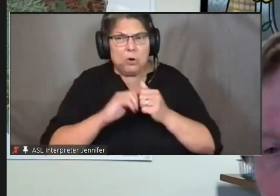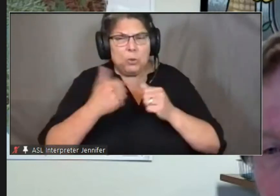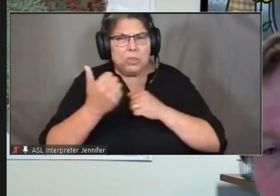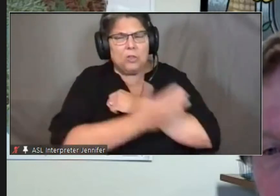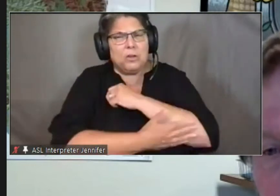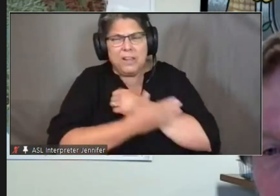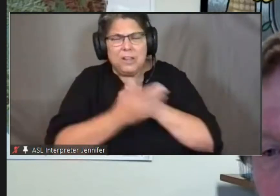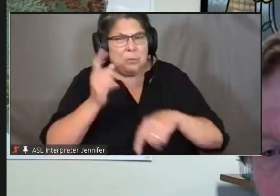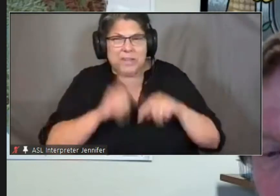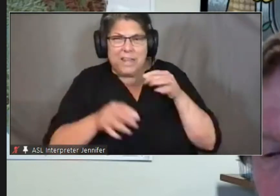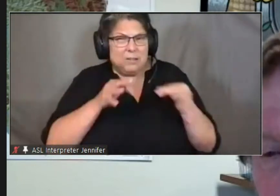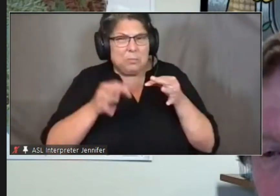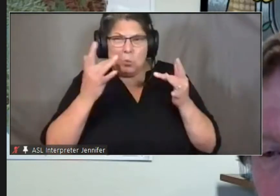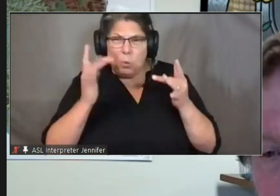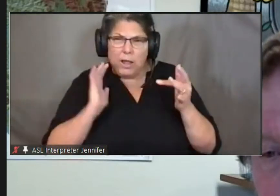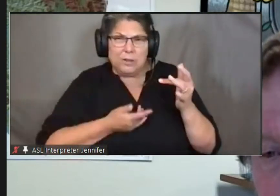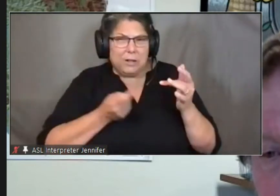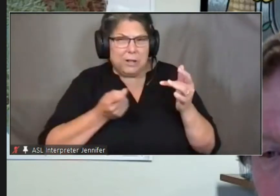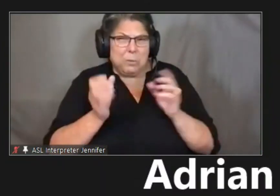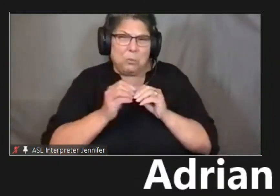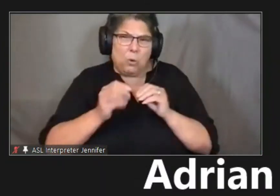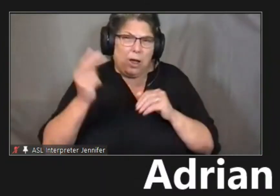either.